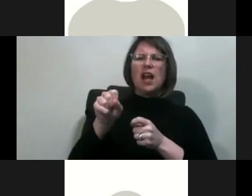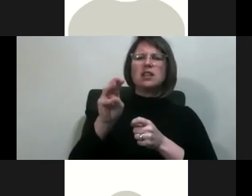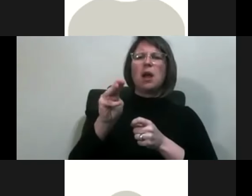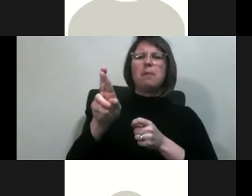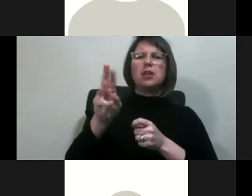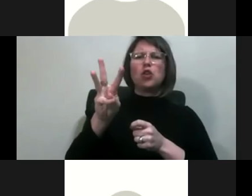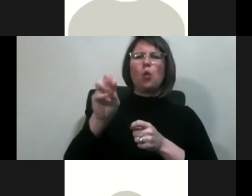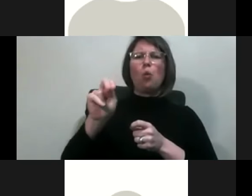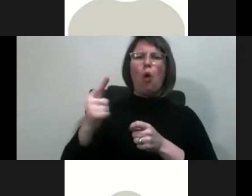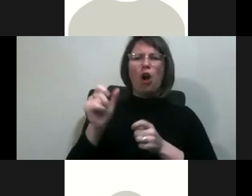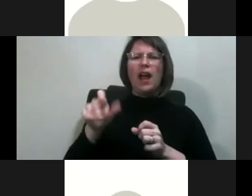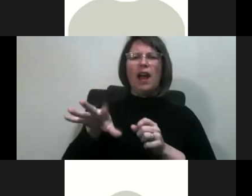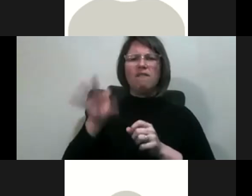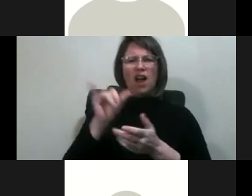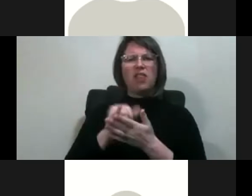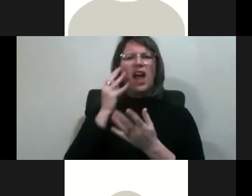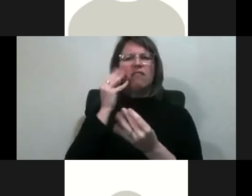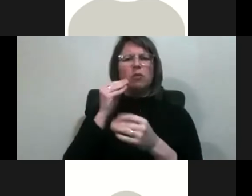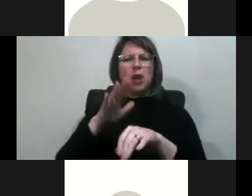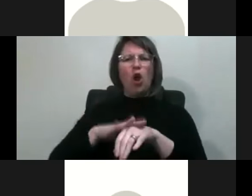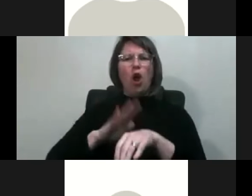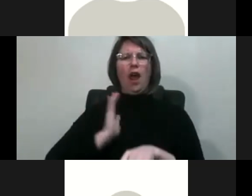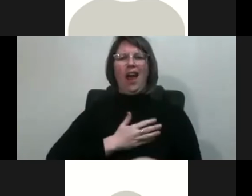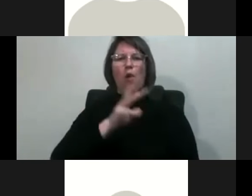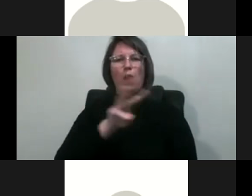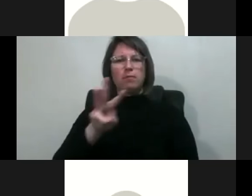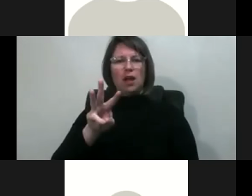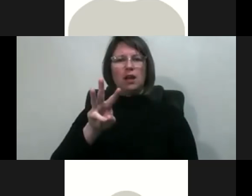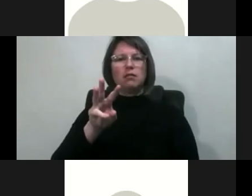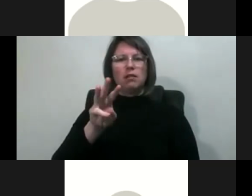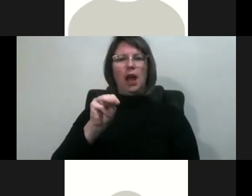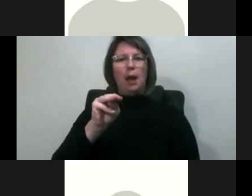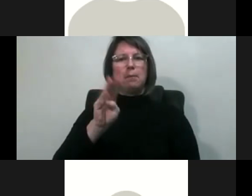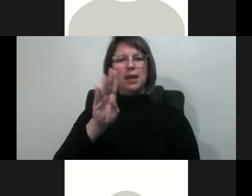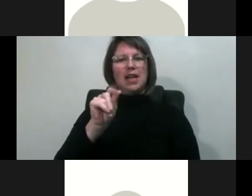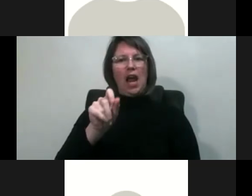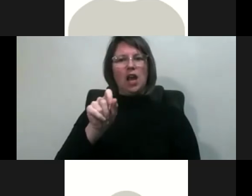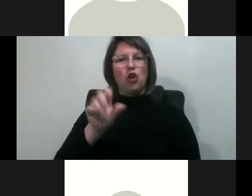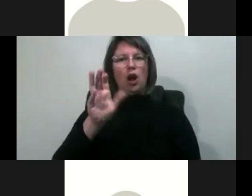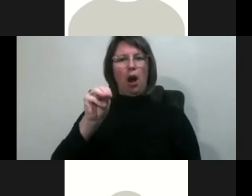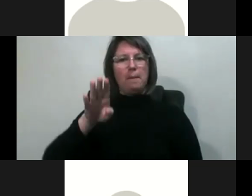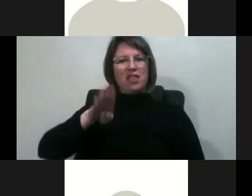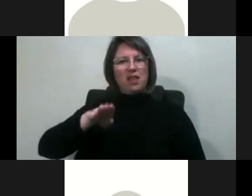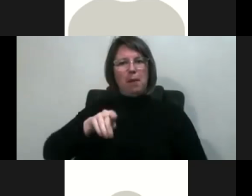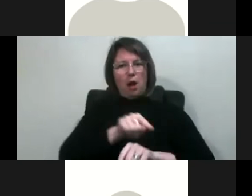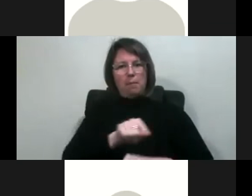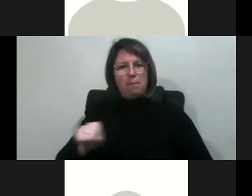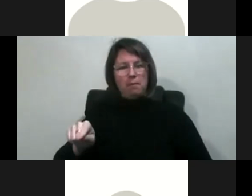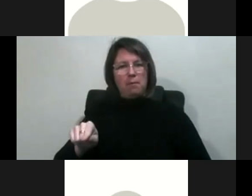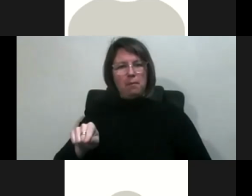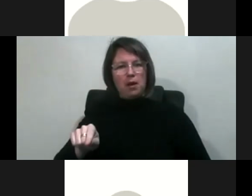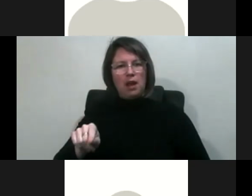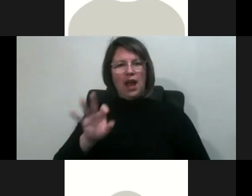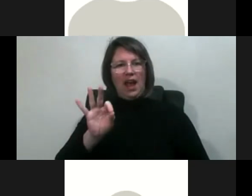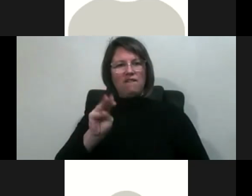Mr. Wong, you can find this information on our website, mbta.com. At the bottom of the screen, you can look up under leadership and